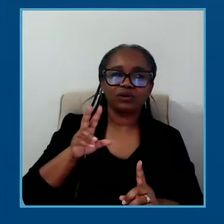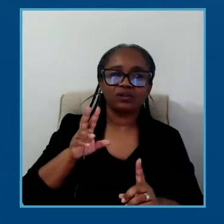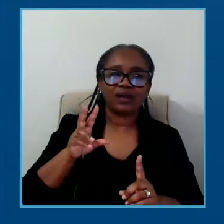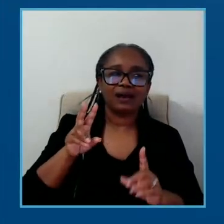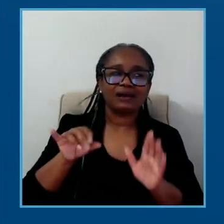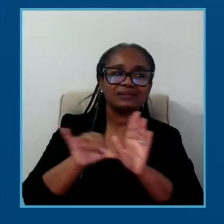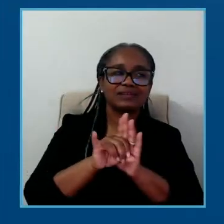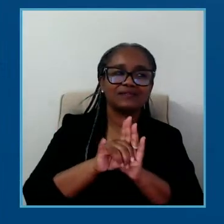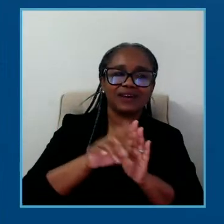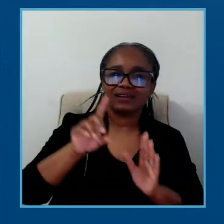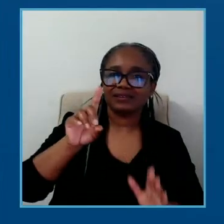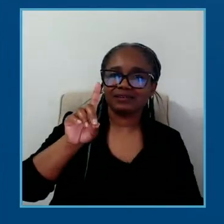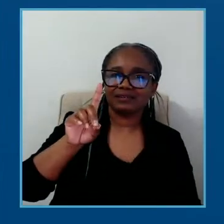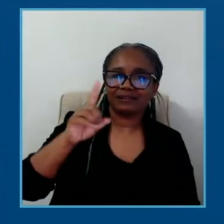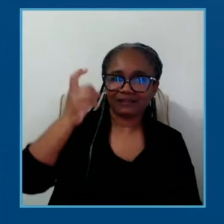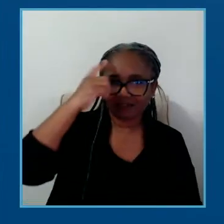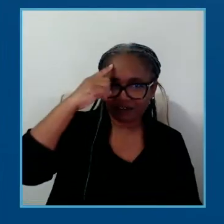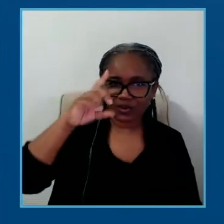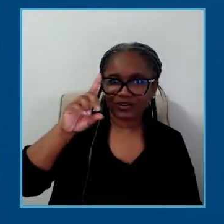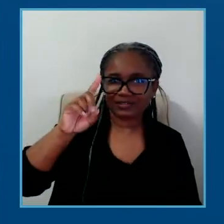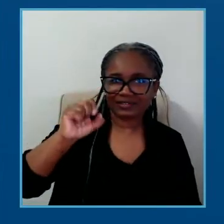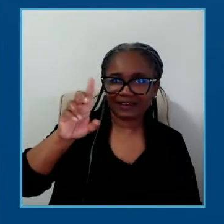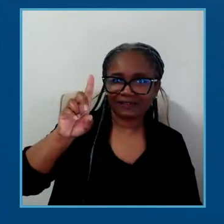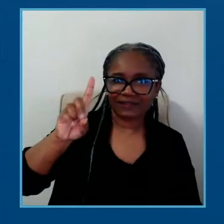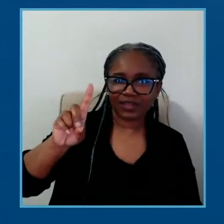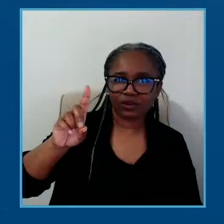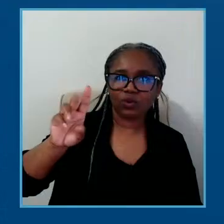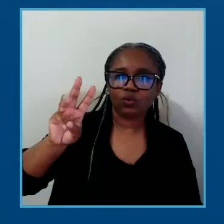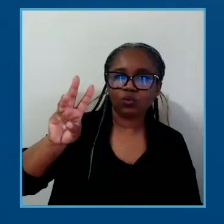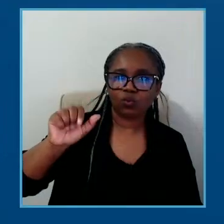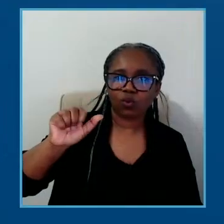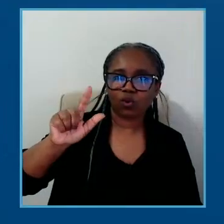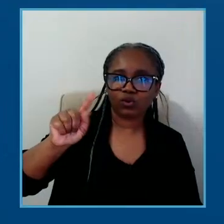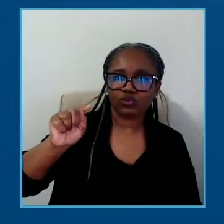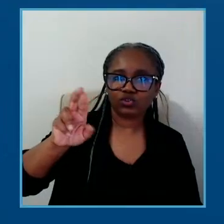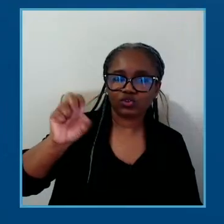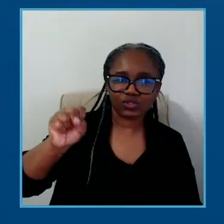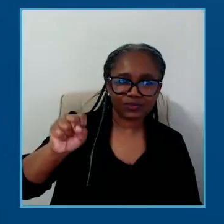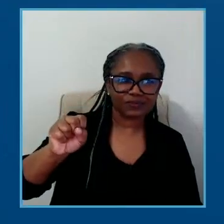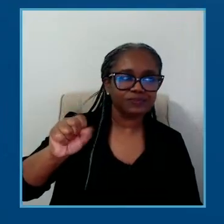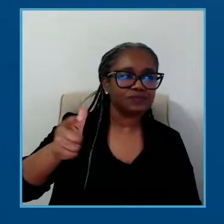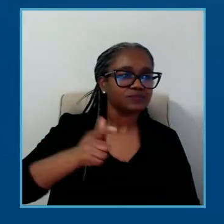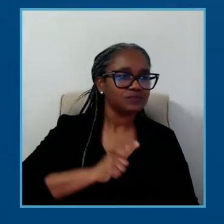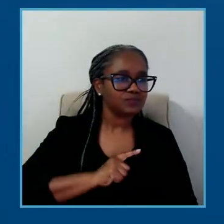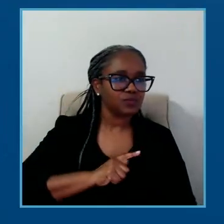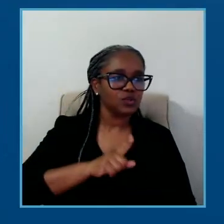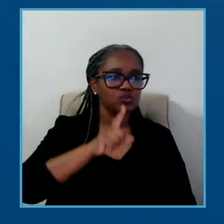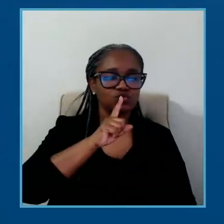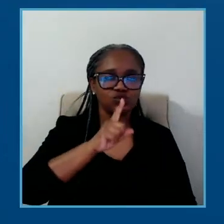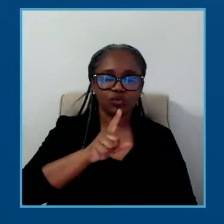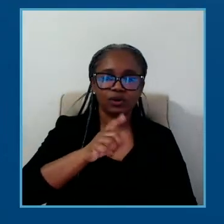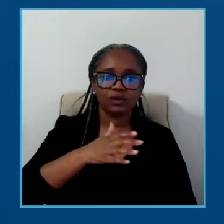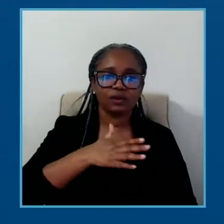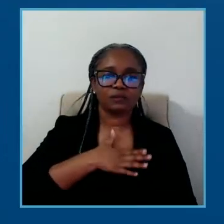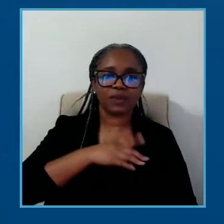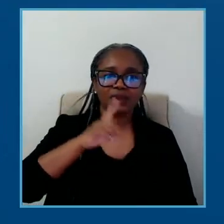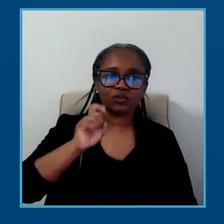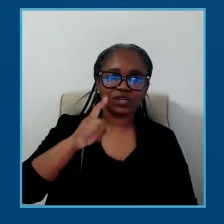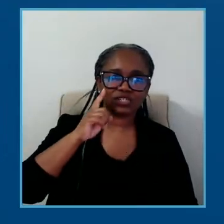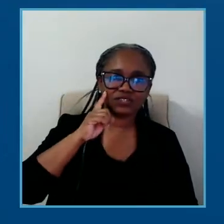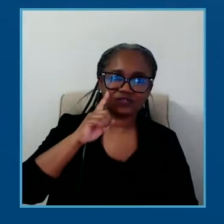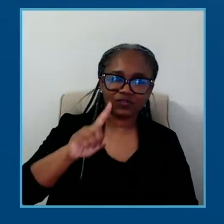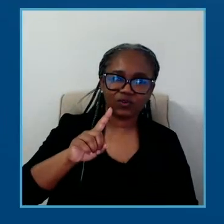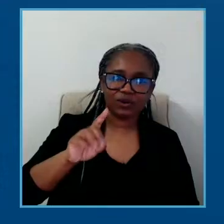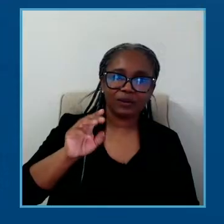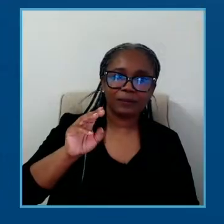My first question is to Mr. Elam, counsel for the respondents. Mr. Elam, would it make a difference to